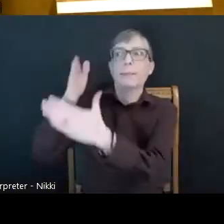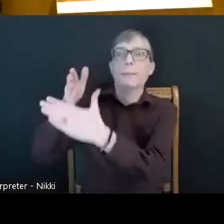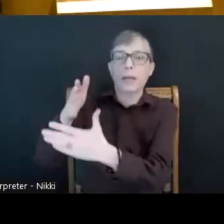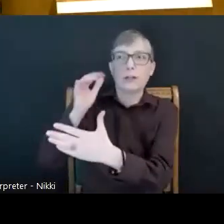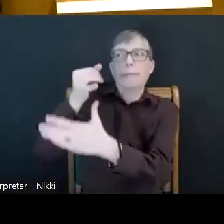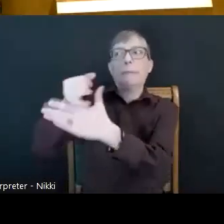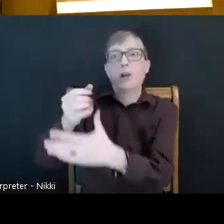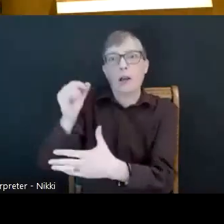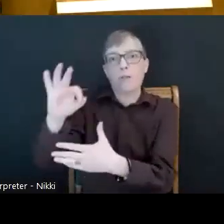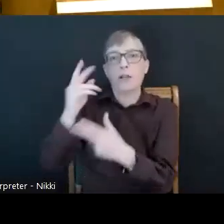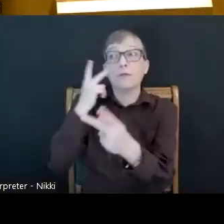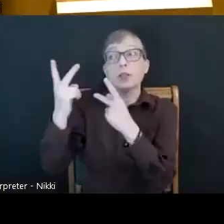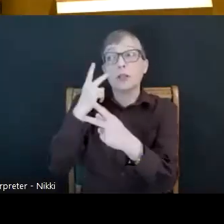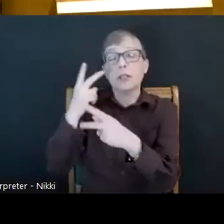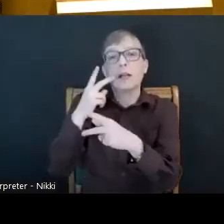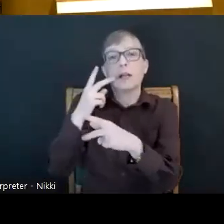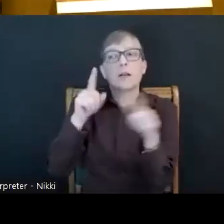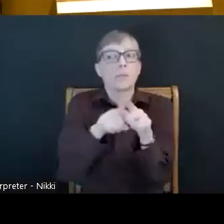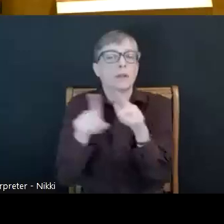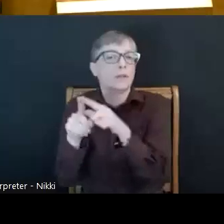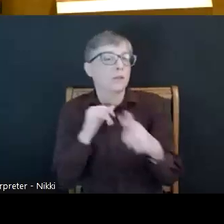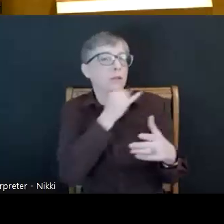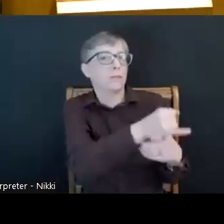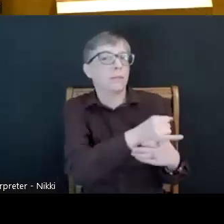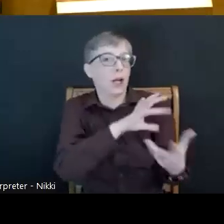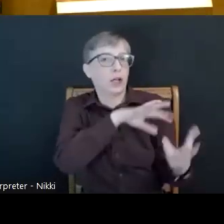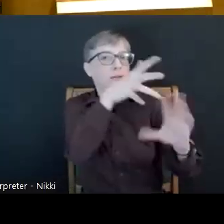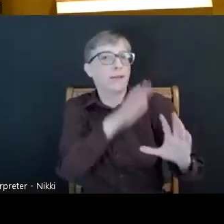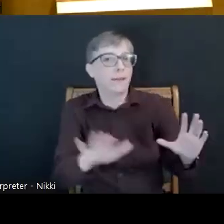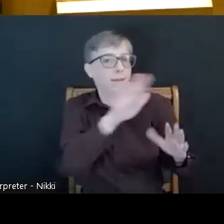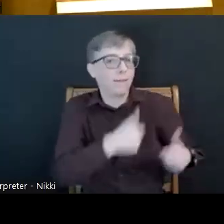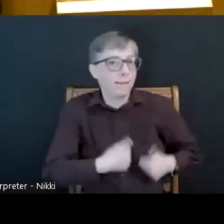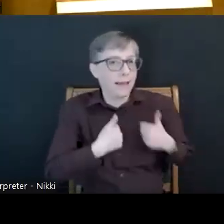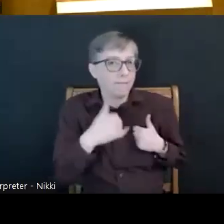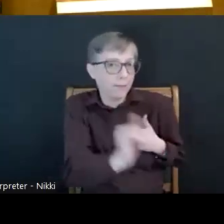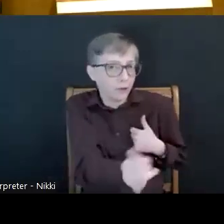other areas of life very often. For example, your social status can be affected.